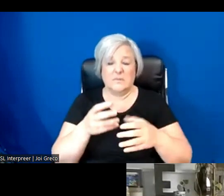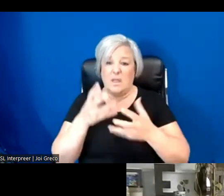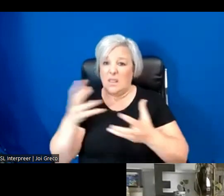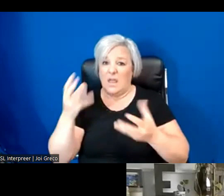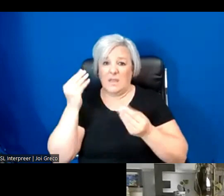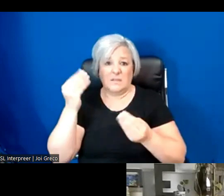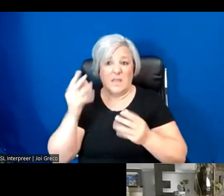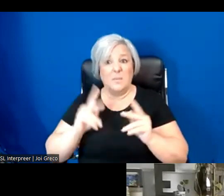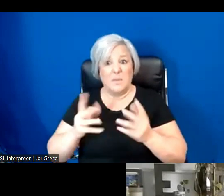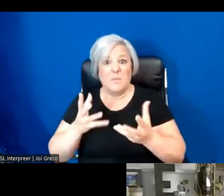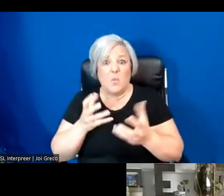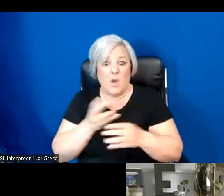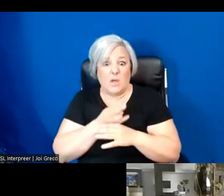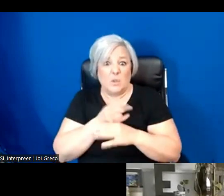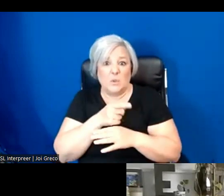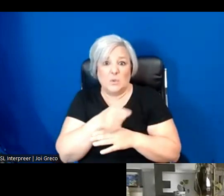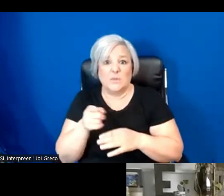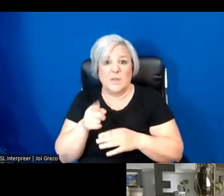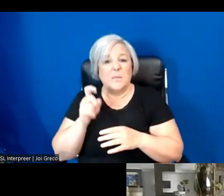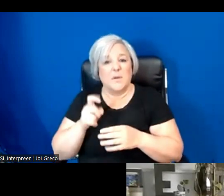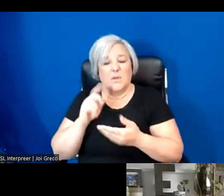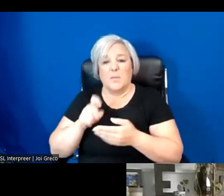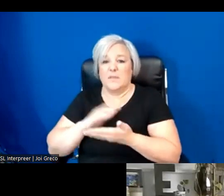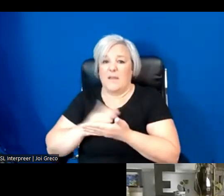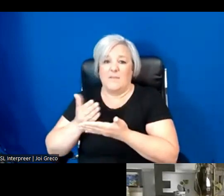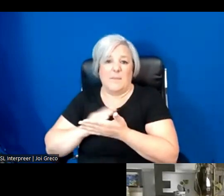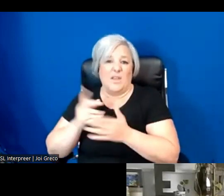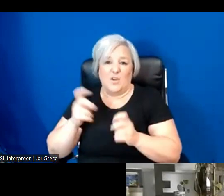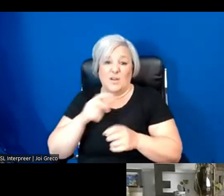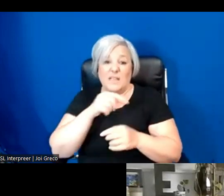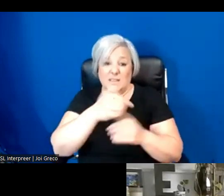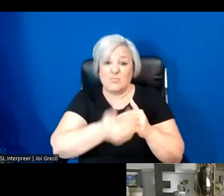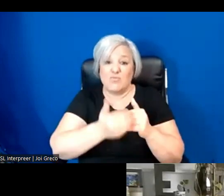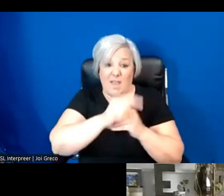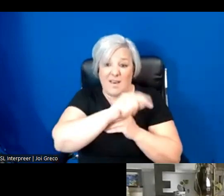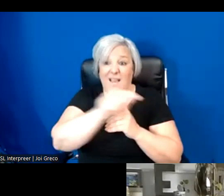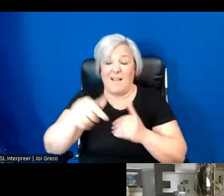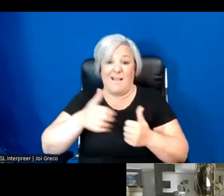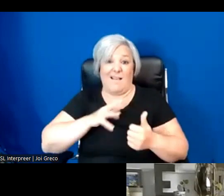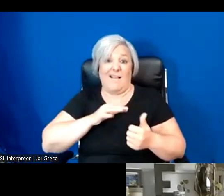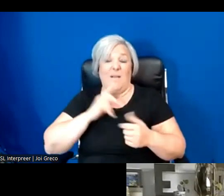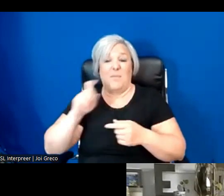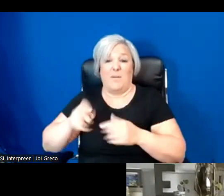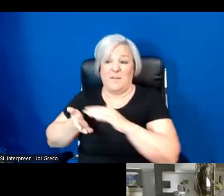data in the form of bread. But you got to have bakers. You got to have people that get to Eva's point of